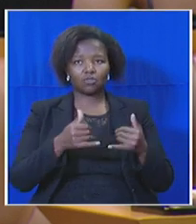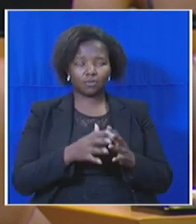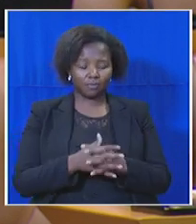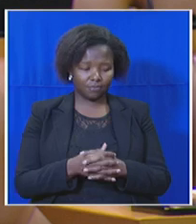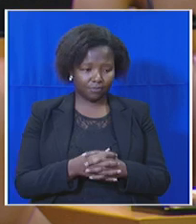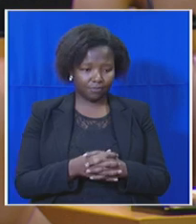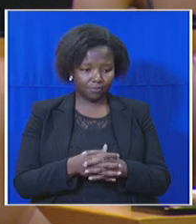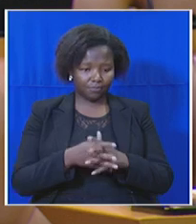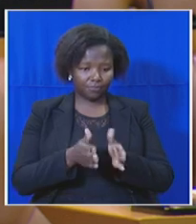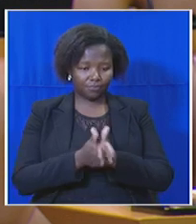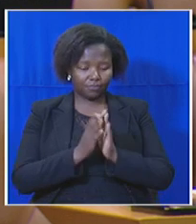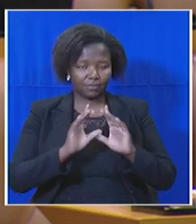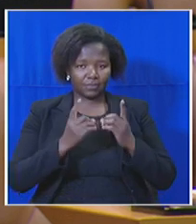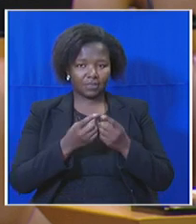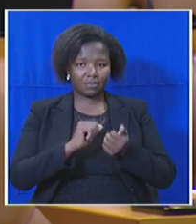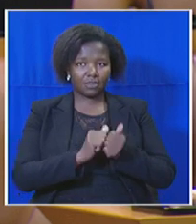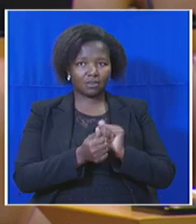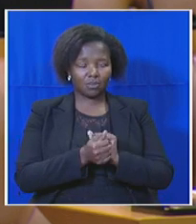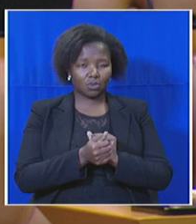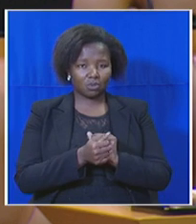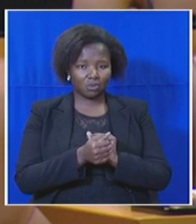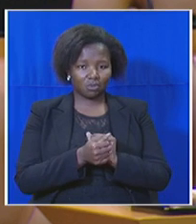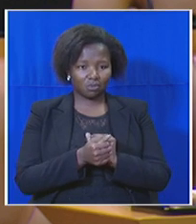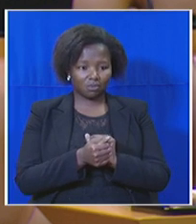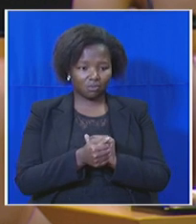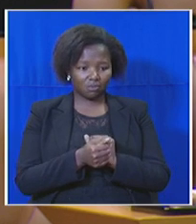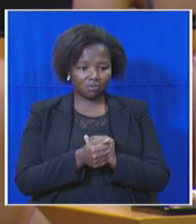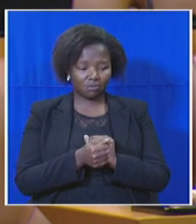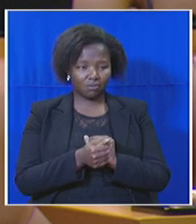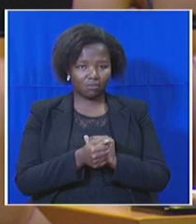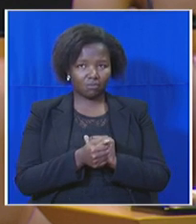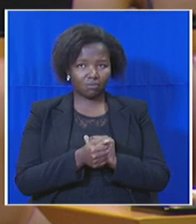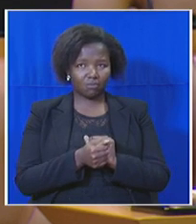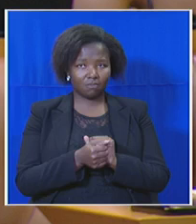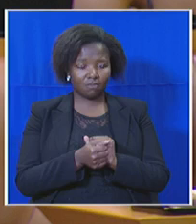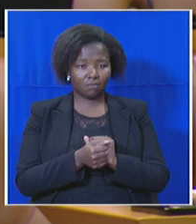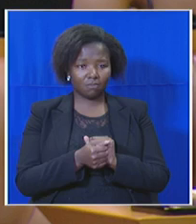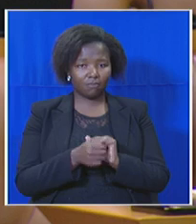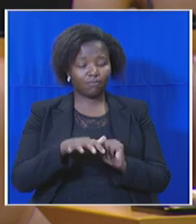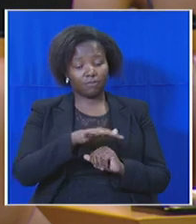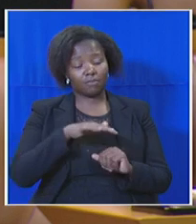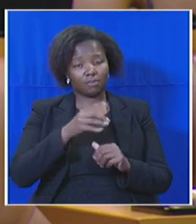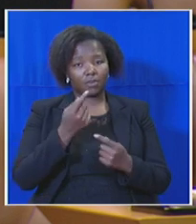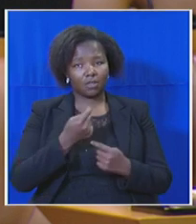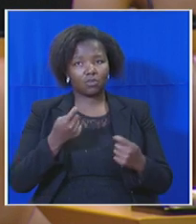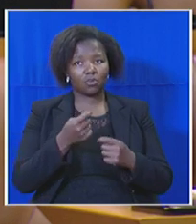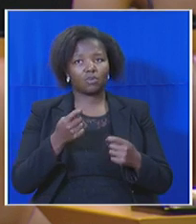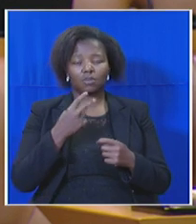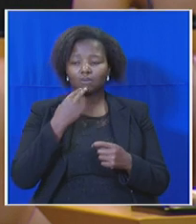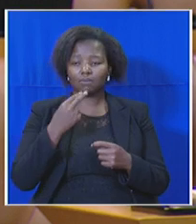Calls on the Department of Sports and Recreation to invest in sports development in the rural areas instead of having a